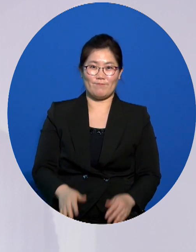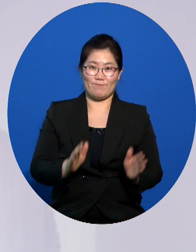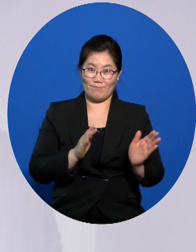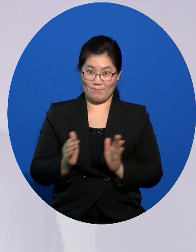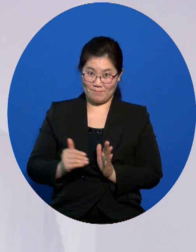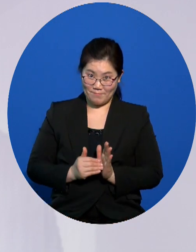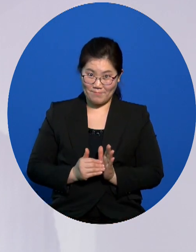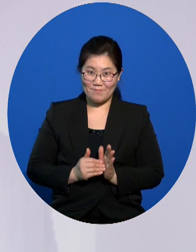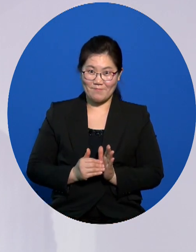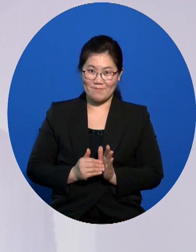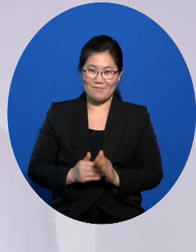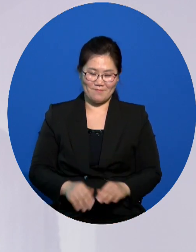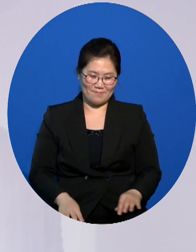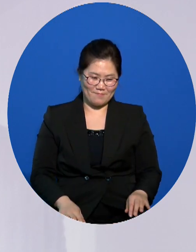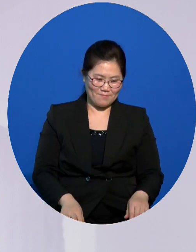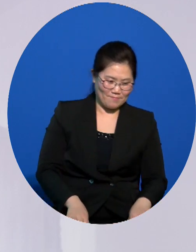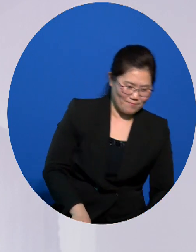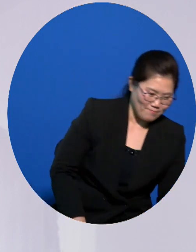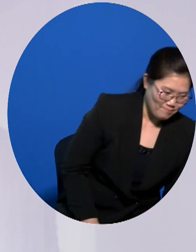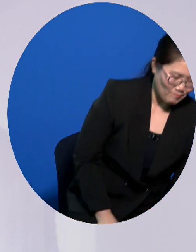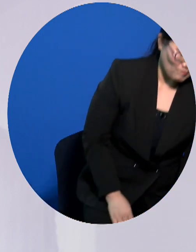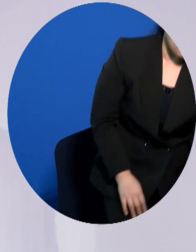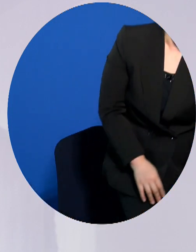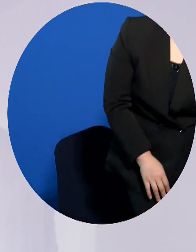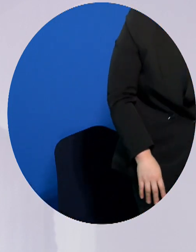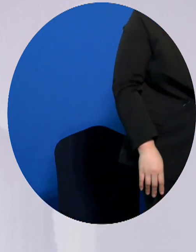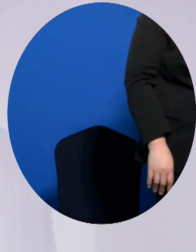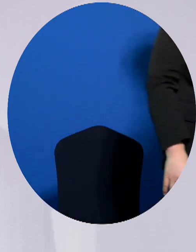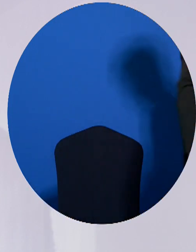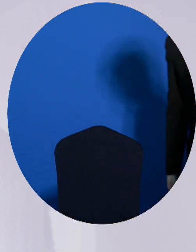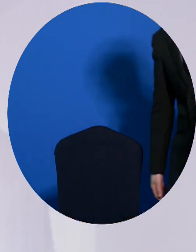talk show. Is everyone ready?